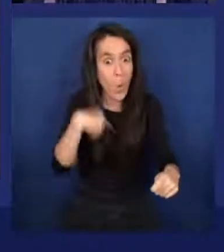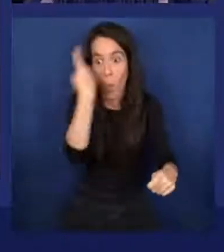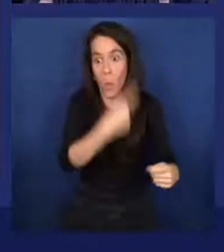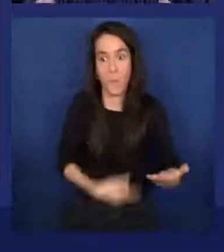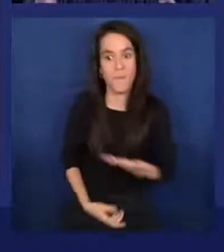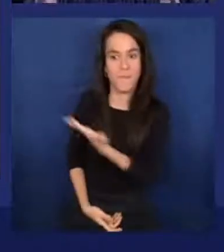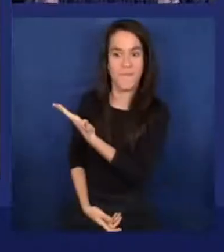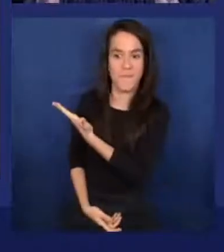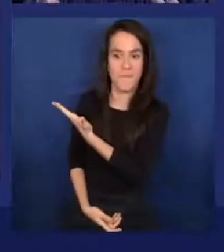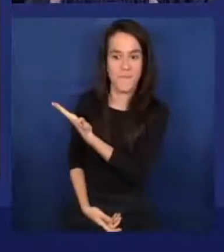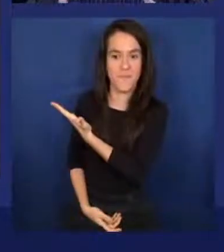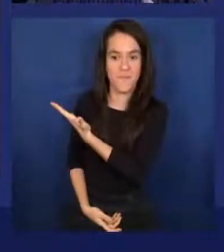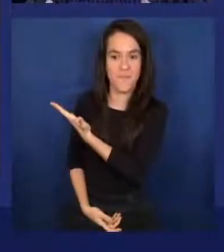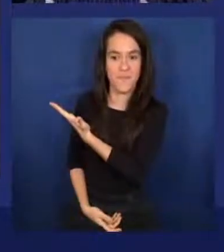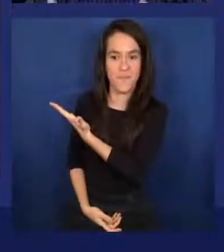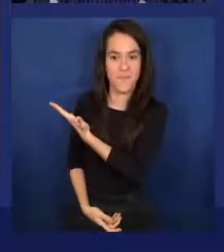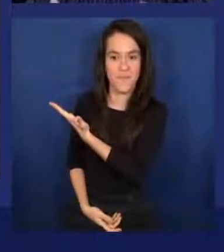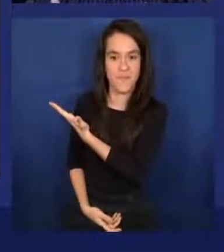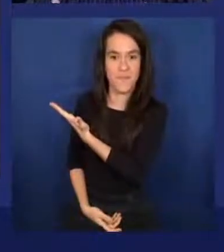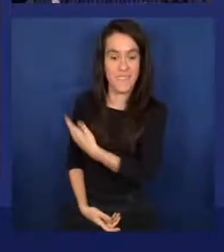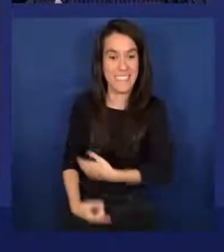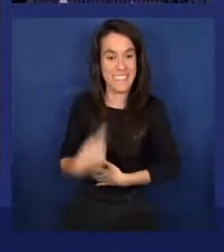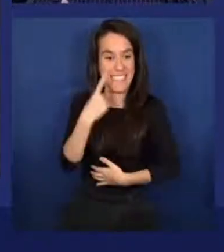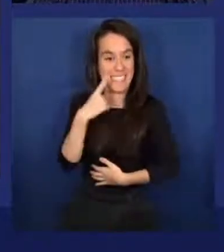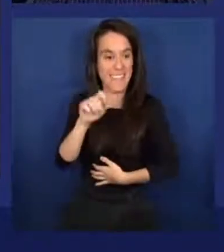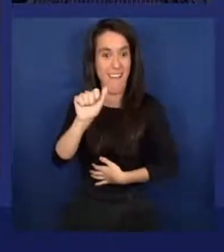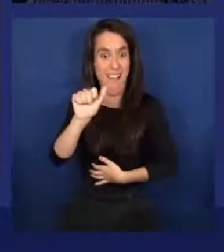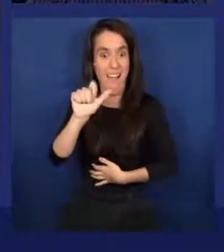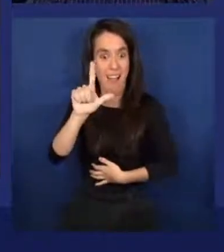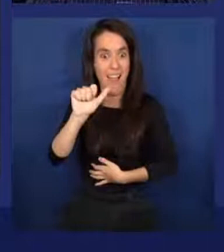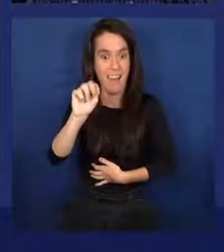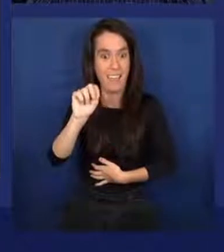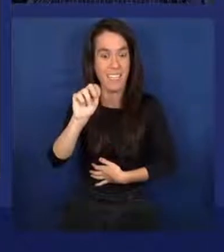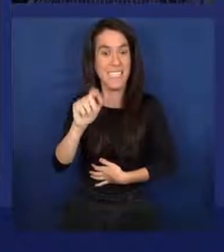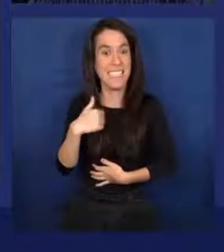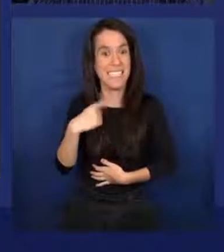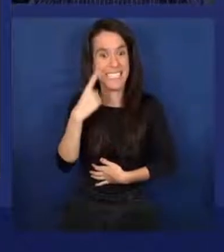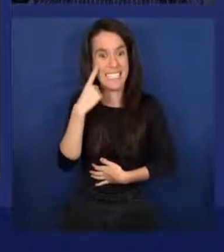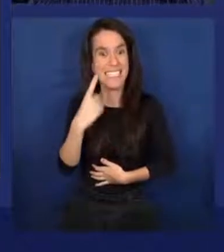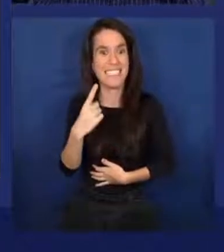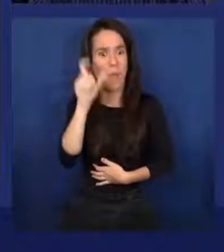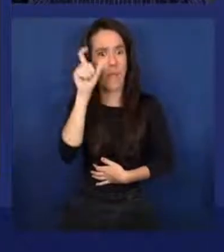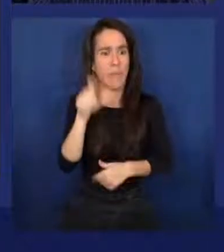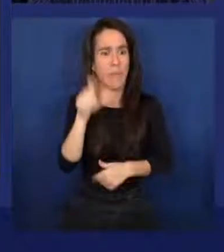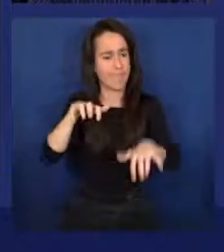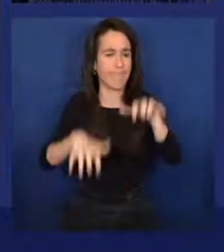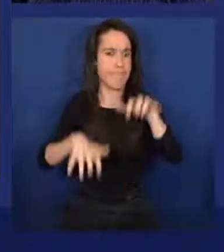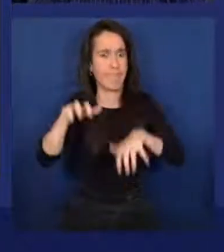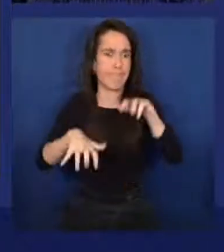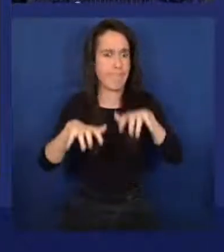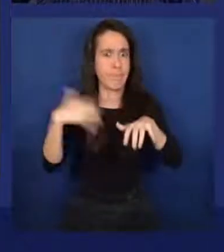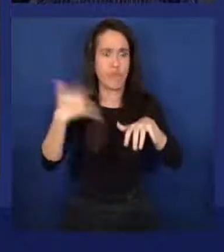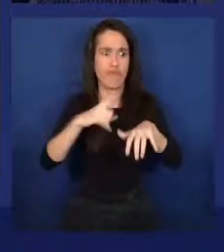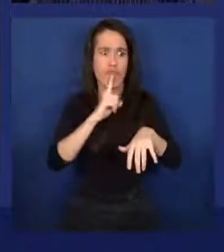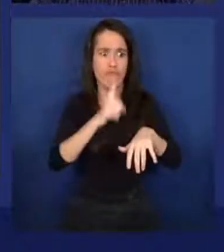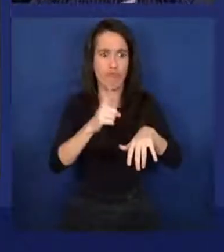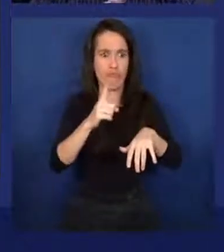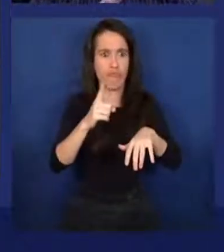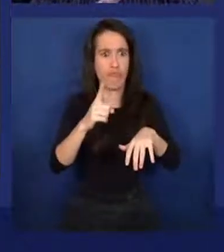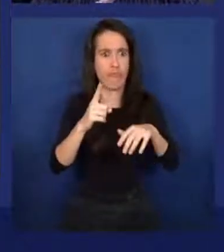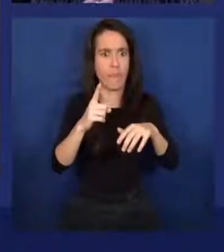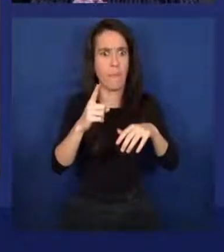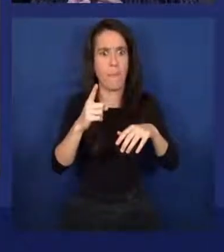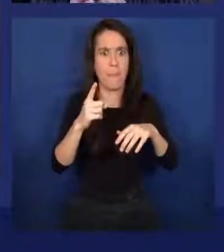Turing is not the only person behind modern computing, but he's one of the principal people. And he did not coin the term